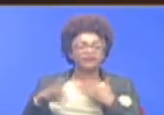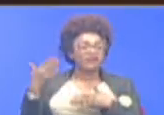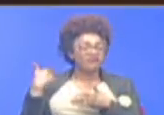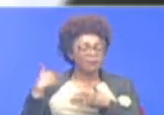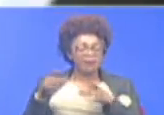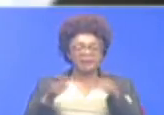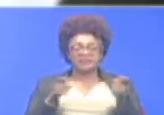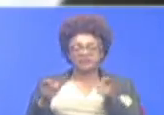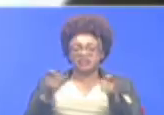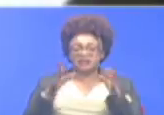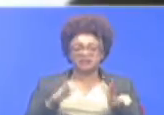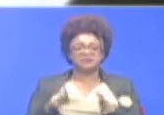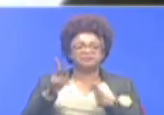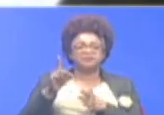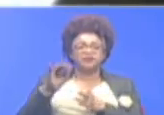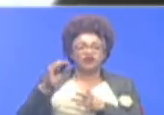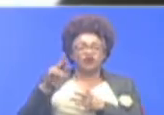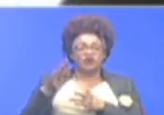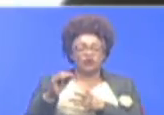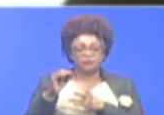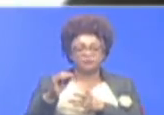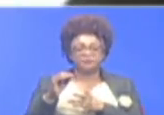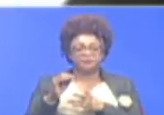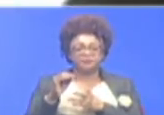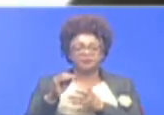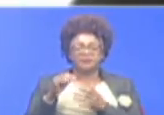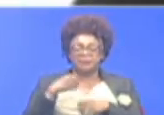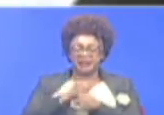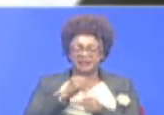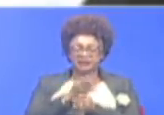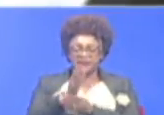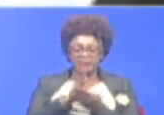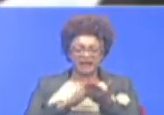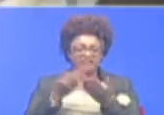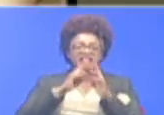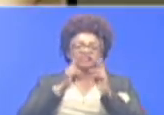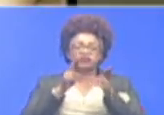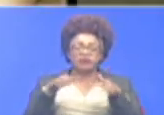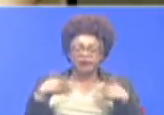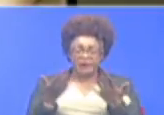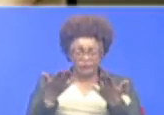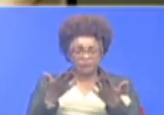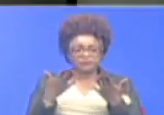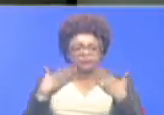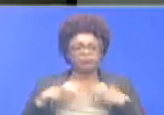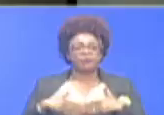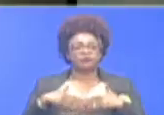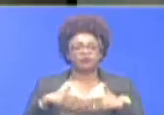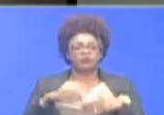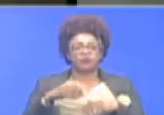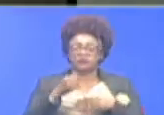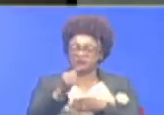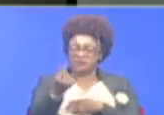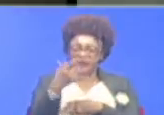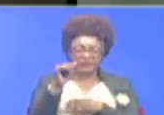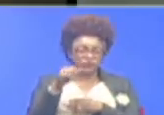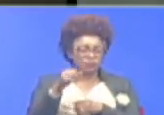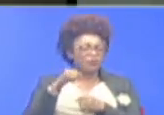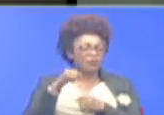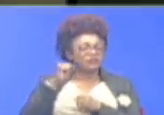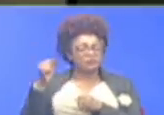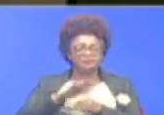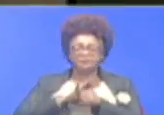the late Dr. Kioko Mangeli, made some startling revelations about how the body was forced to bend to political pressure